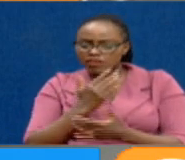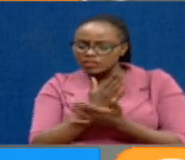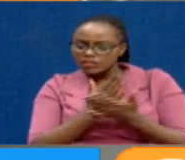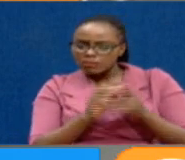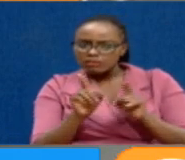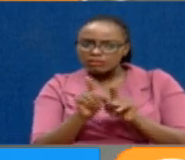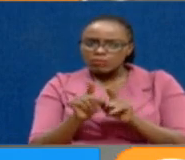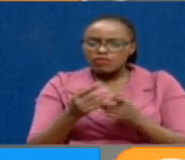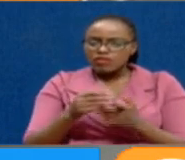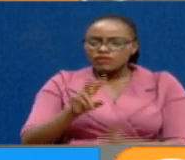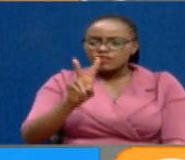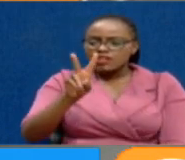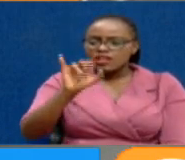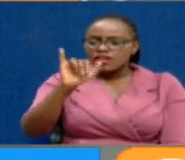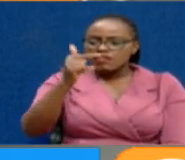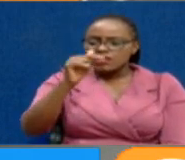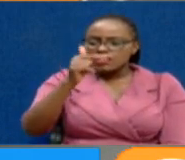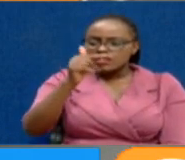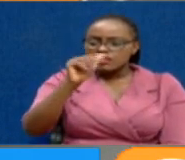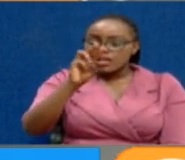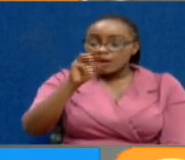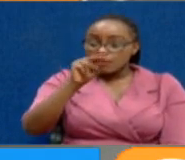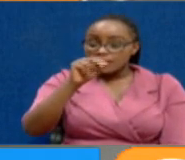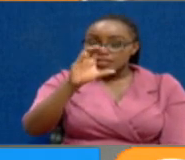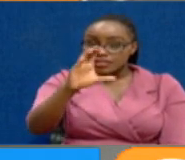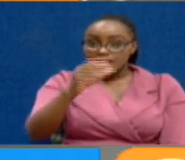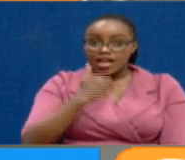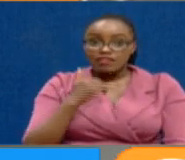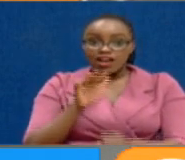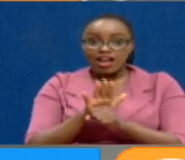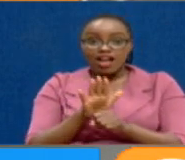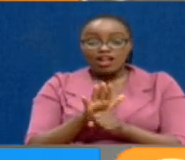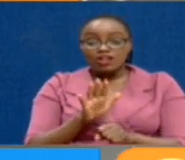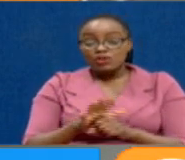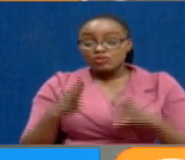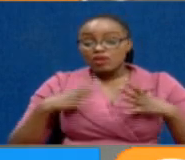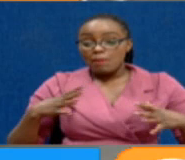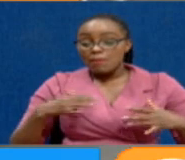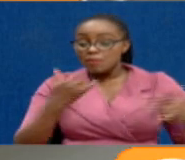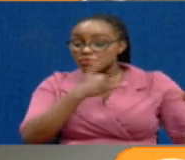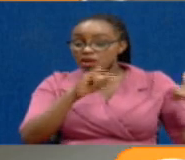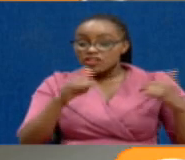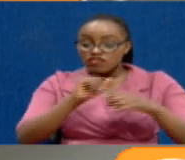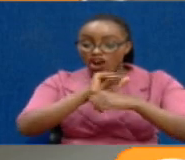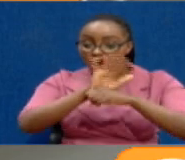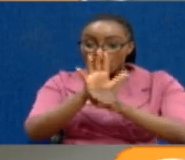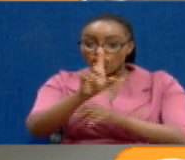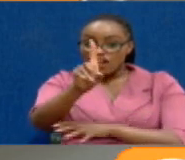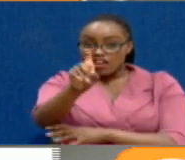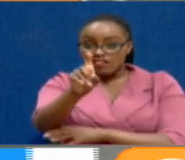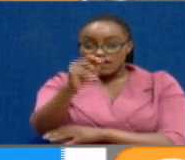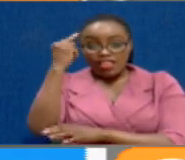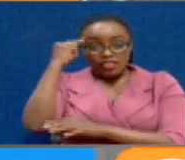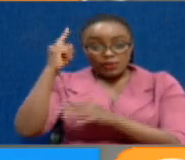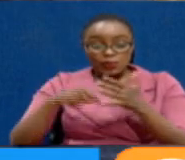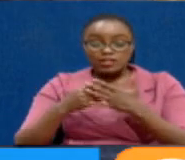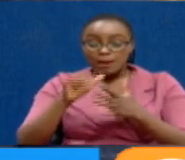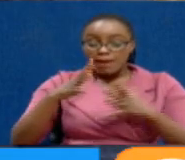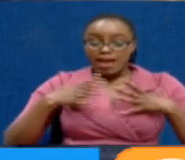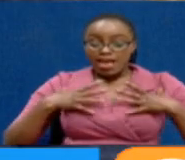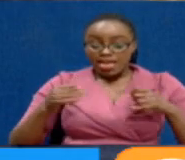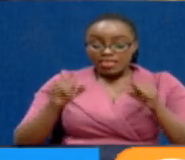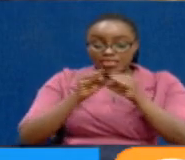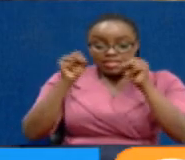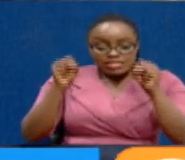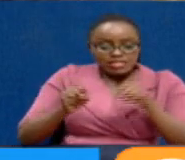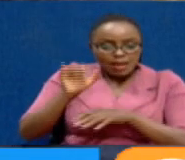of vitamin C supplements. Does it work? There has been a lot of creativity to make money out of this coronavirus. Yeah. I think your immunity is